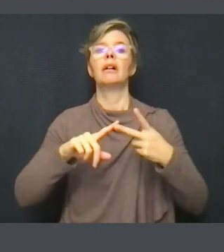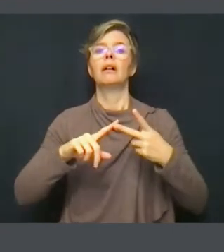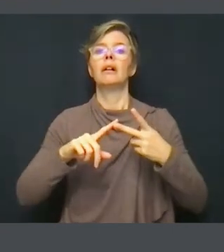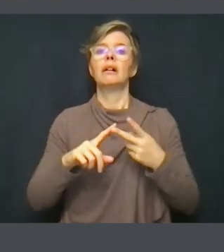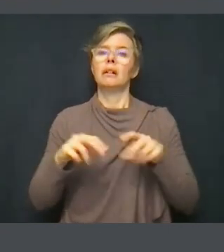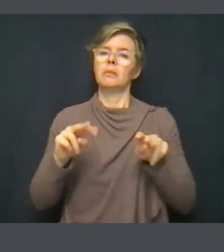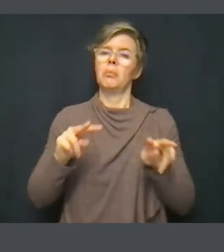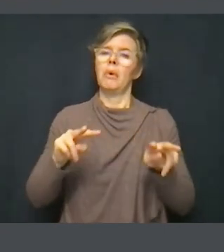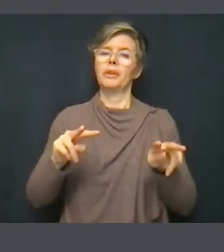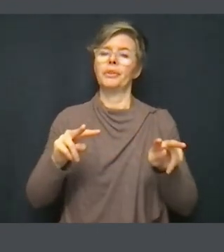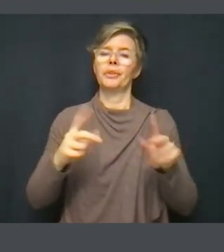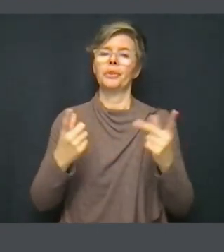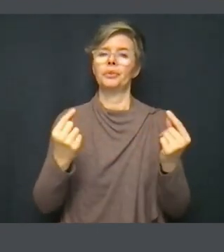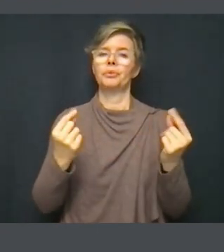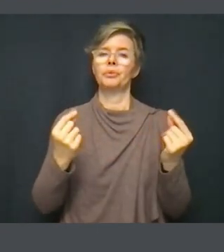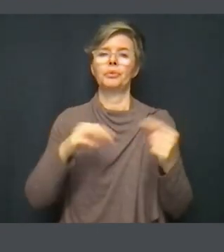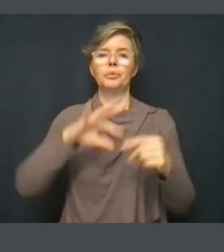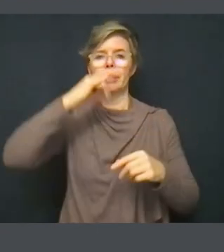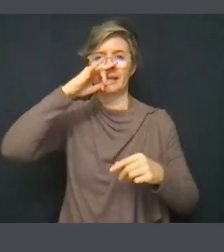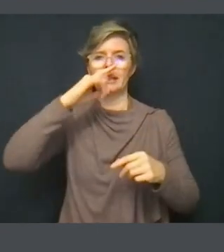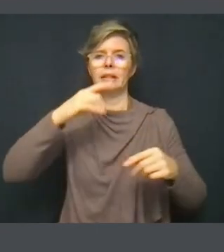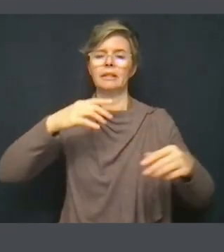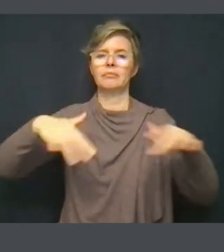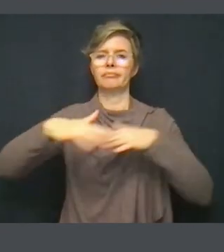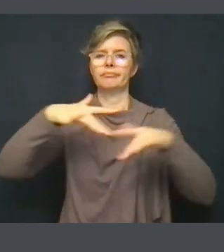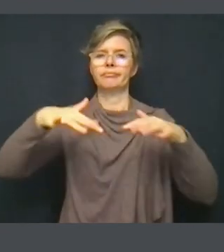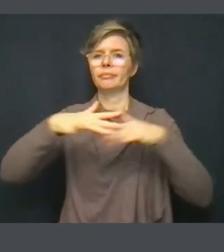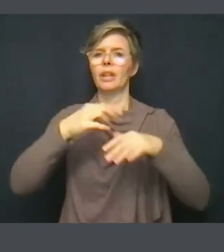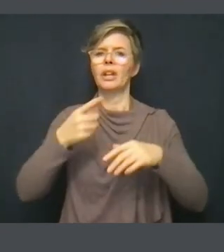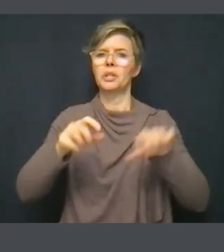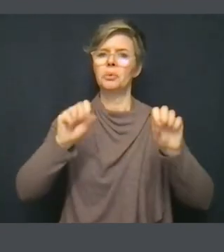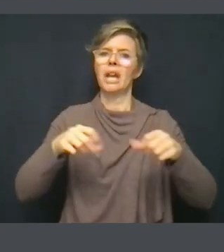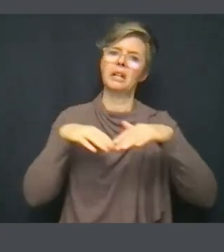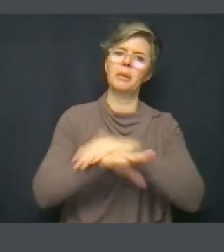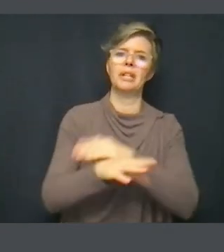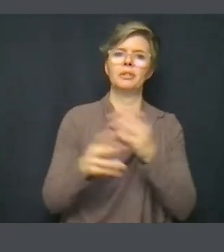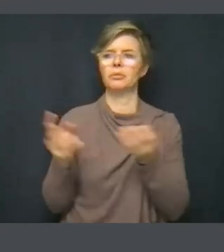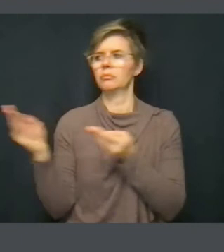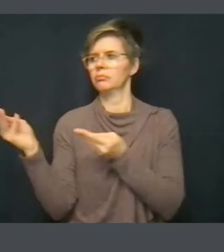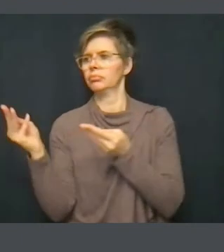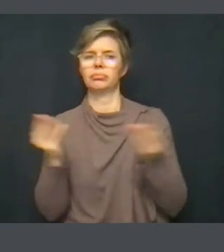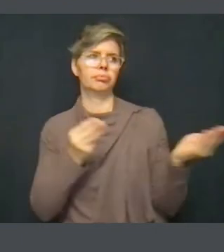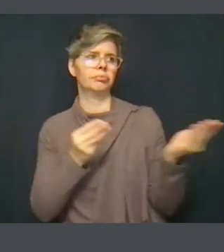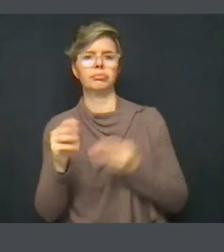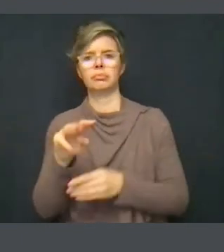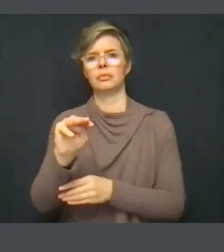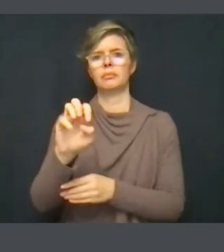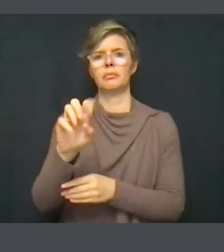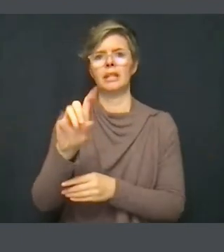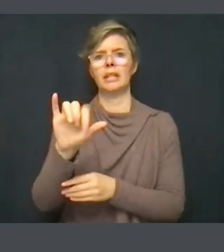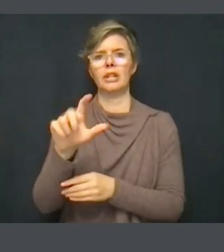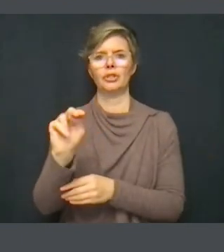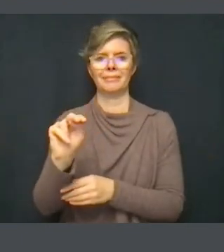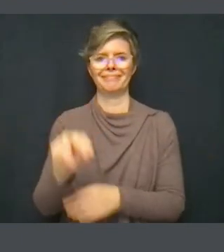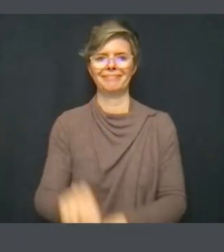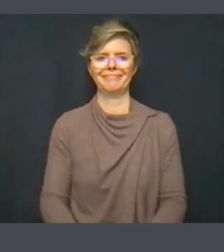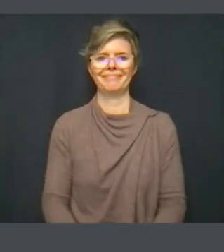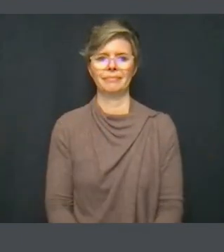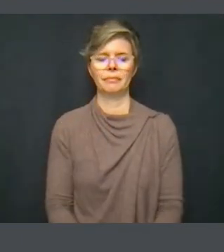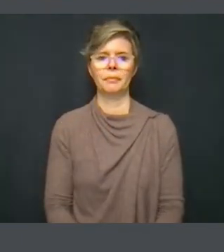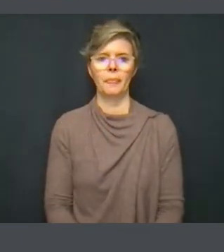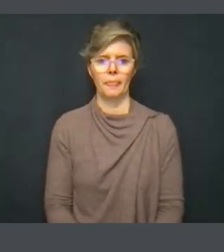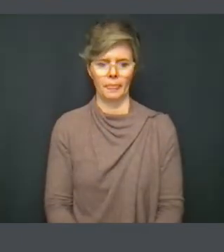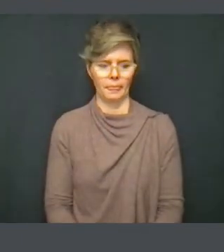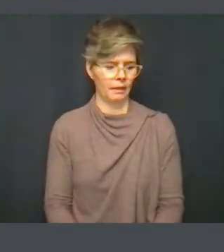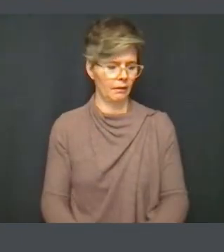doing, and you can go in and do some mediation whenever necessary, right? But